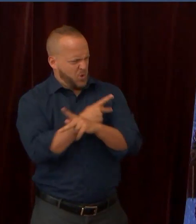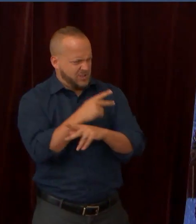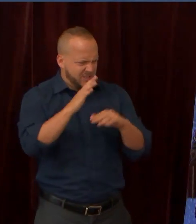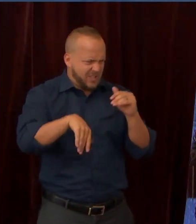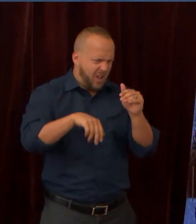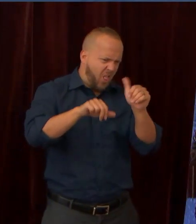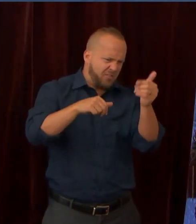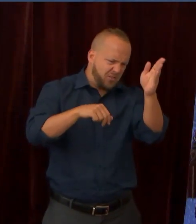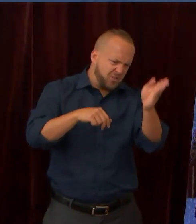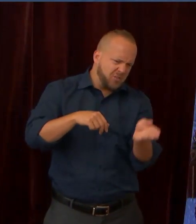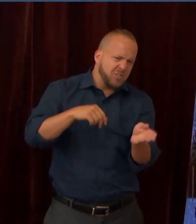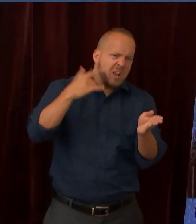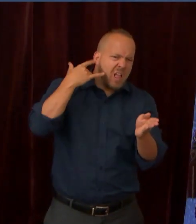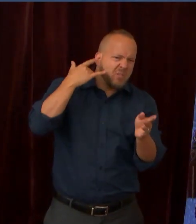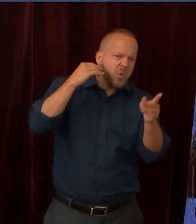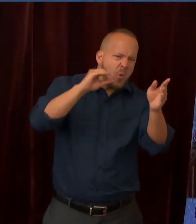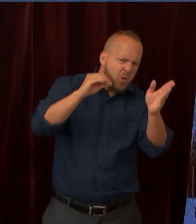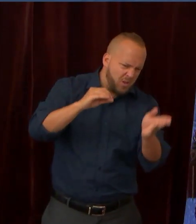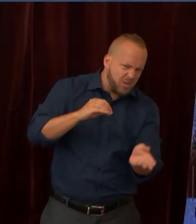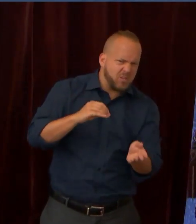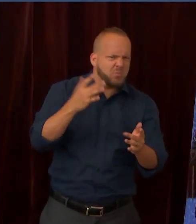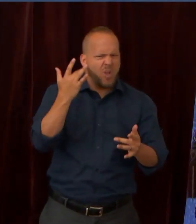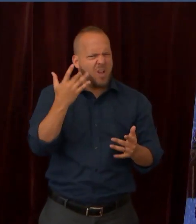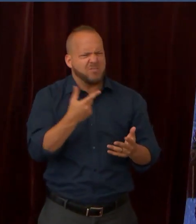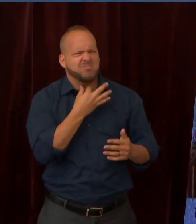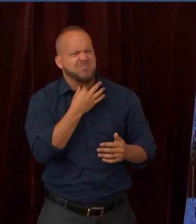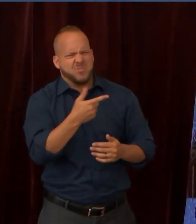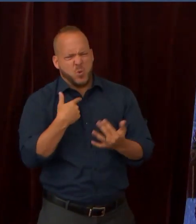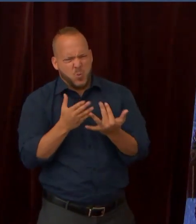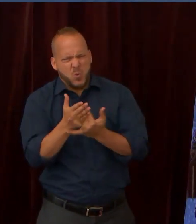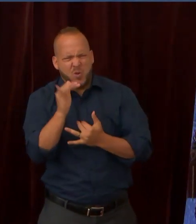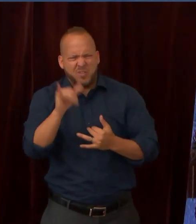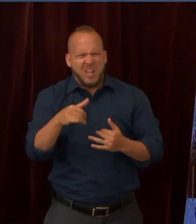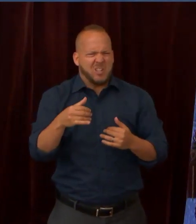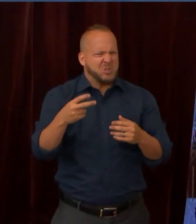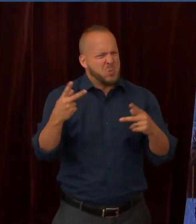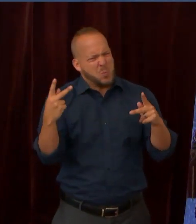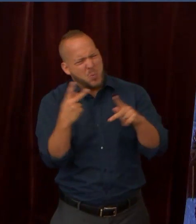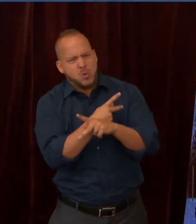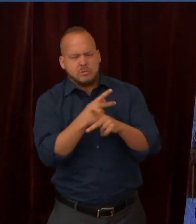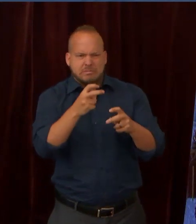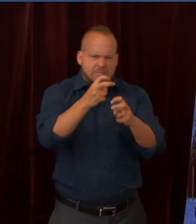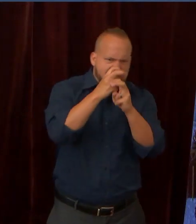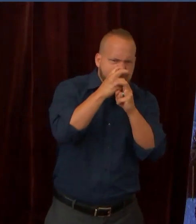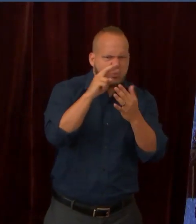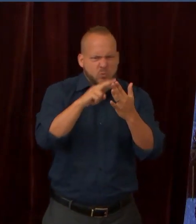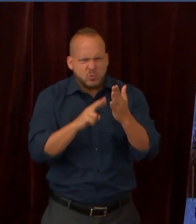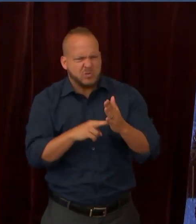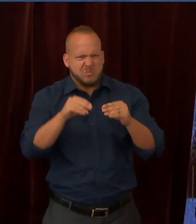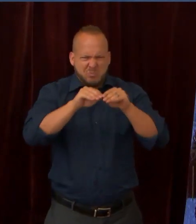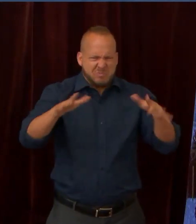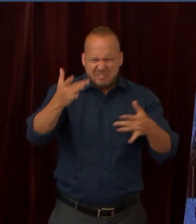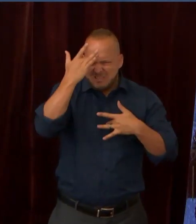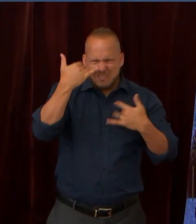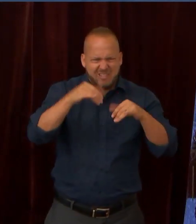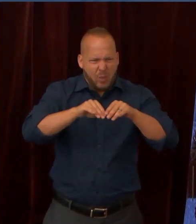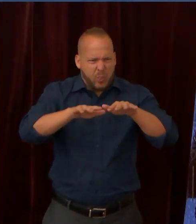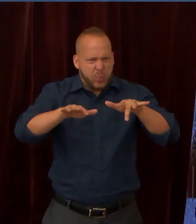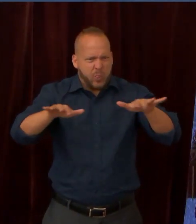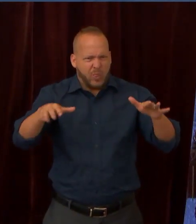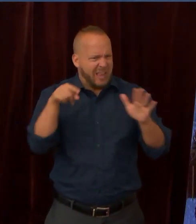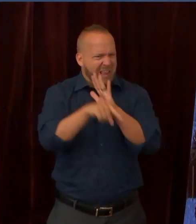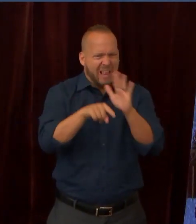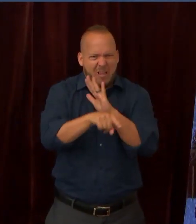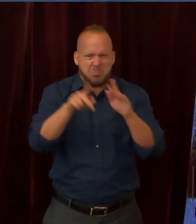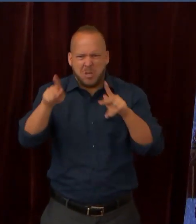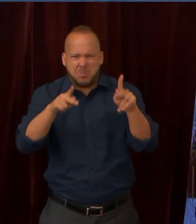state. Our uncles, our cousins, our brothers, and our sisters are losing their lives because of the COVID